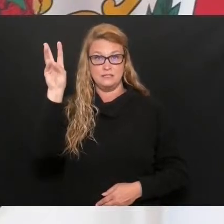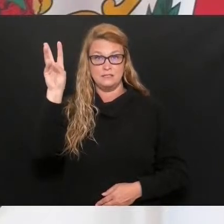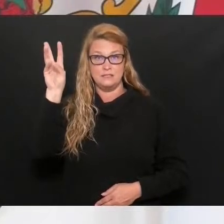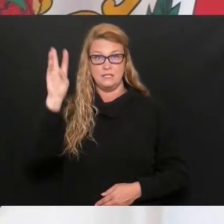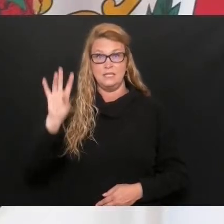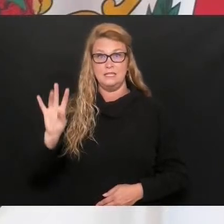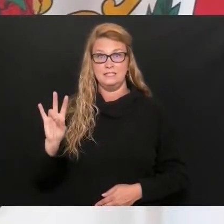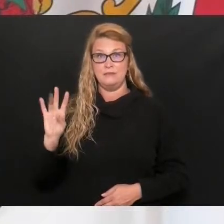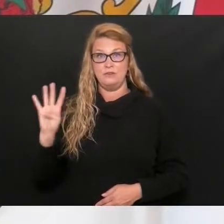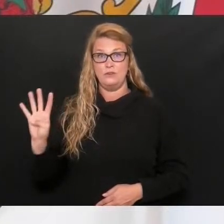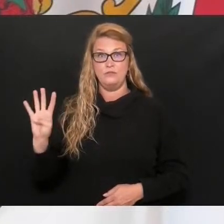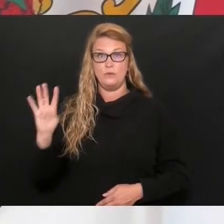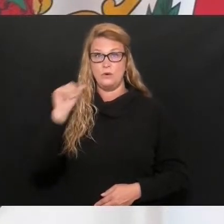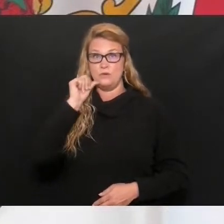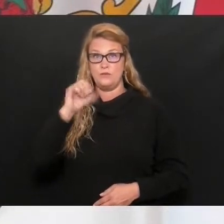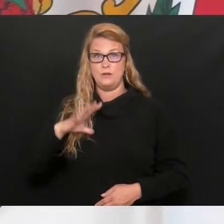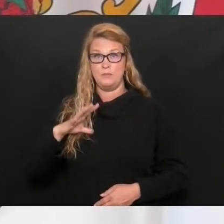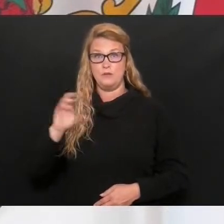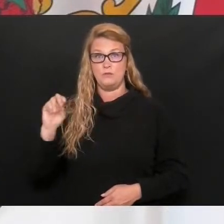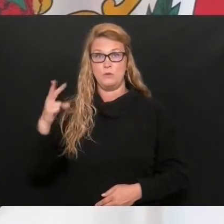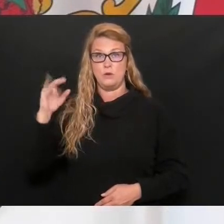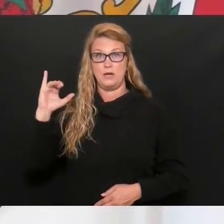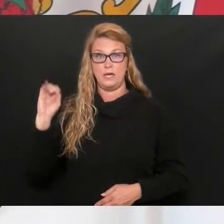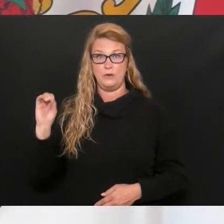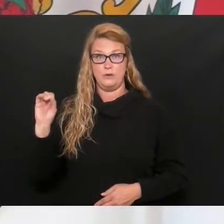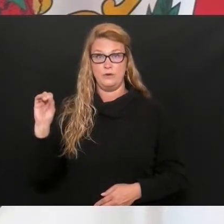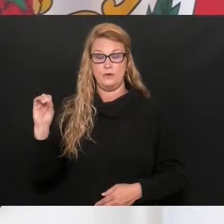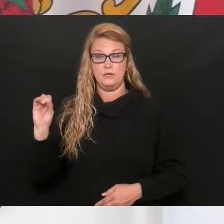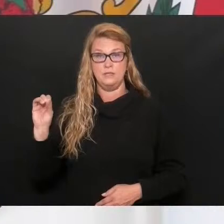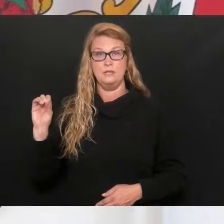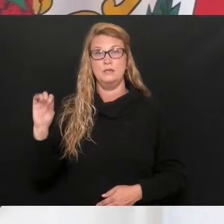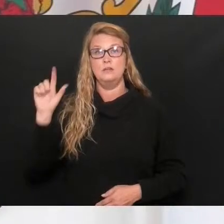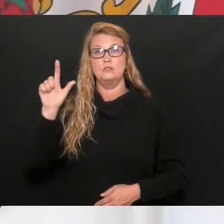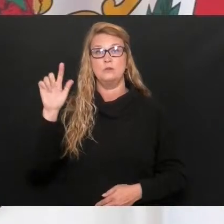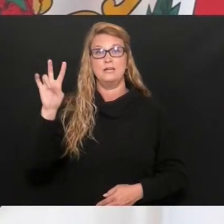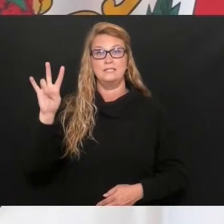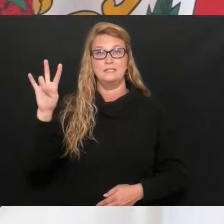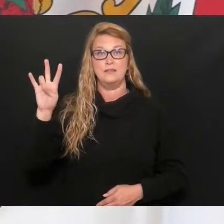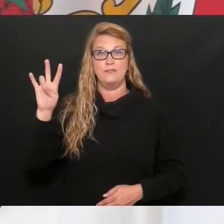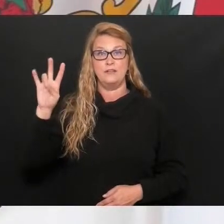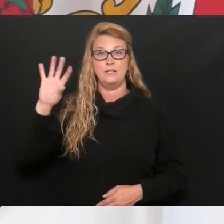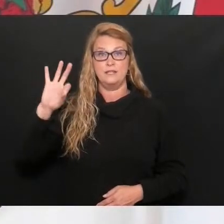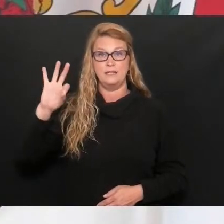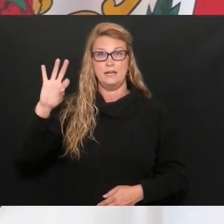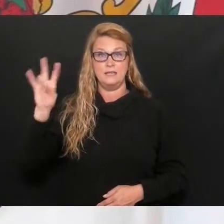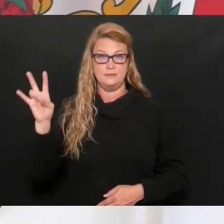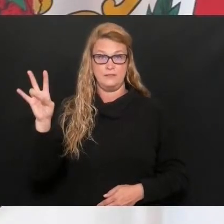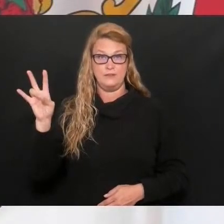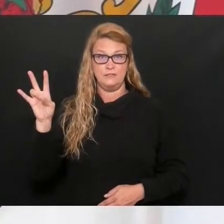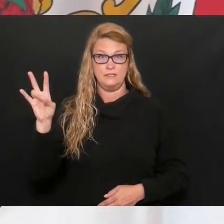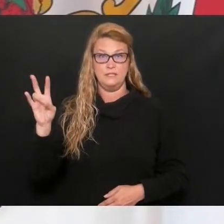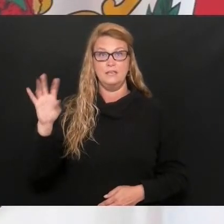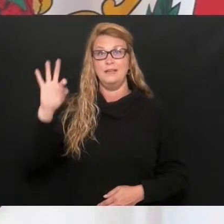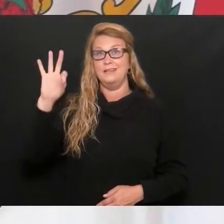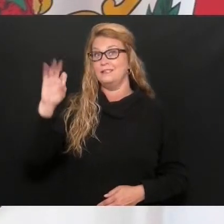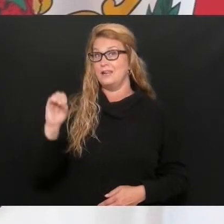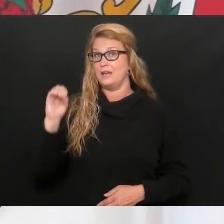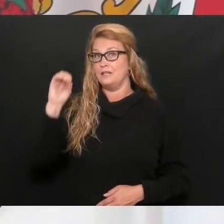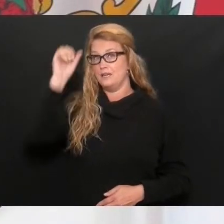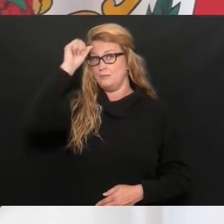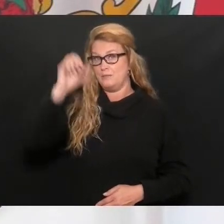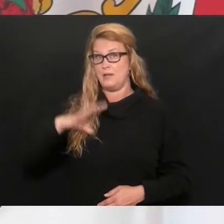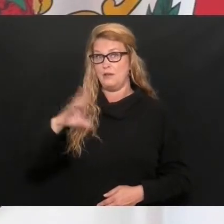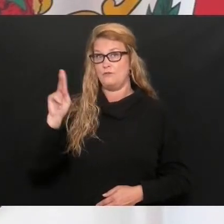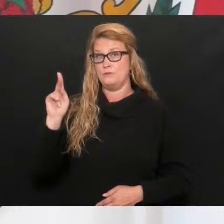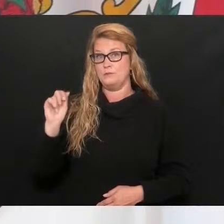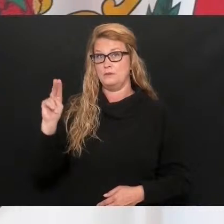is a 74-year-old female from Ohio County. Our 2,797th death is a 90-year-old male from